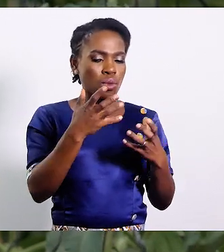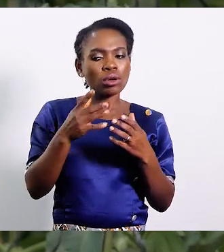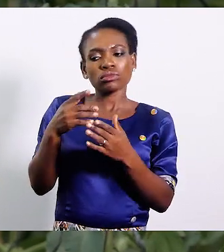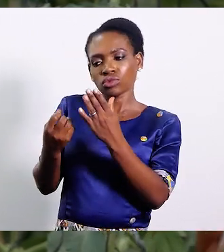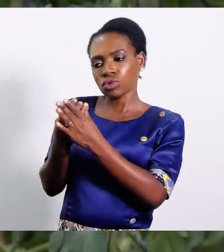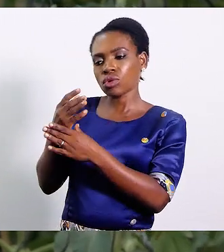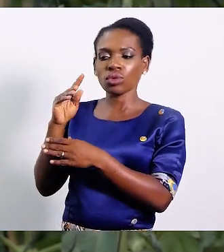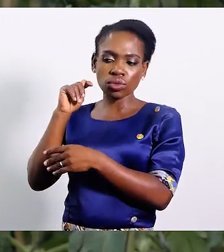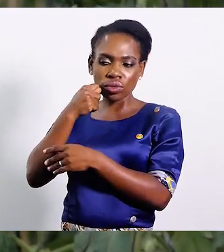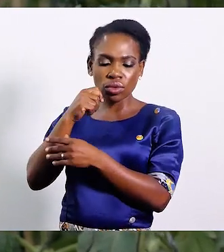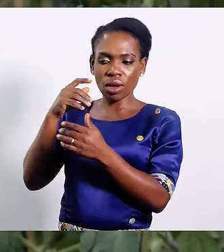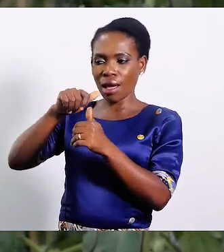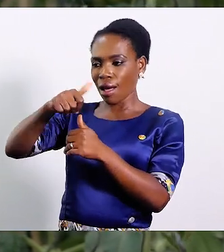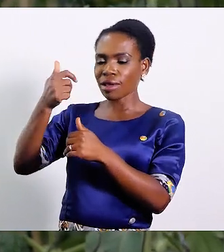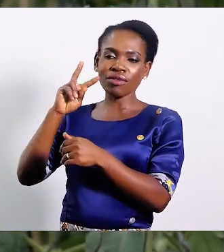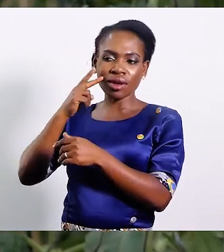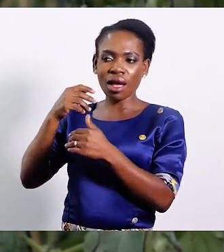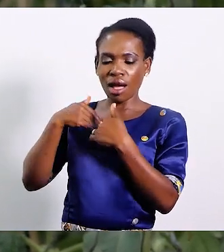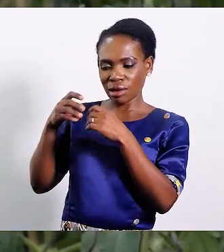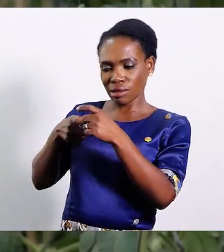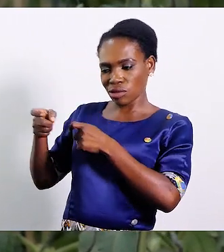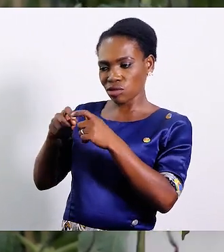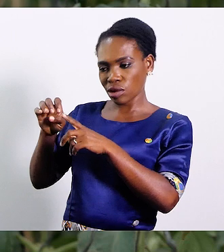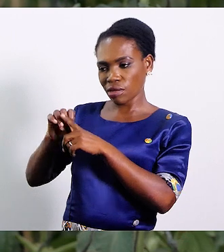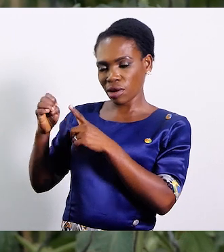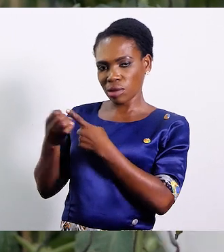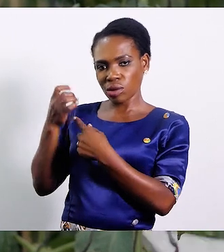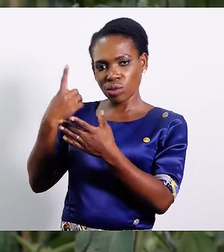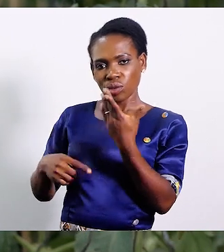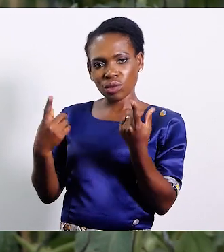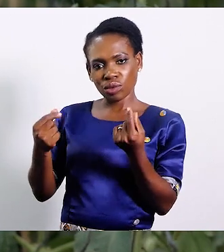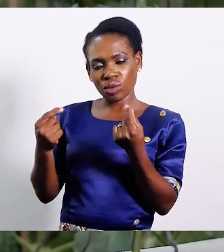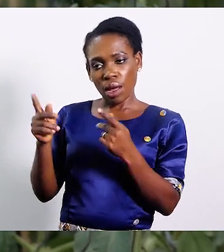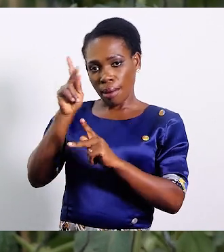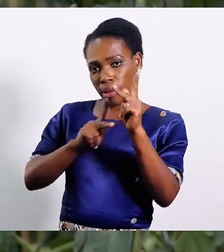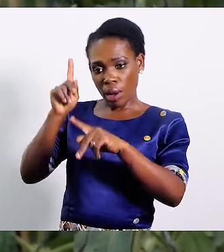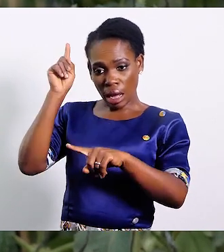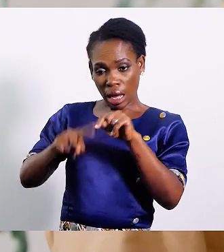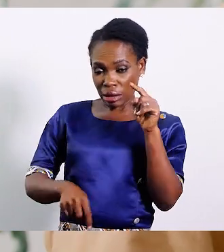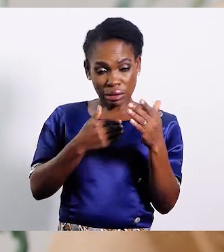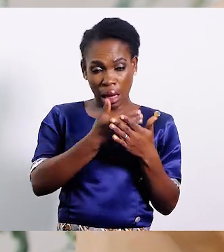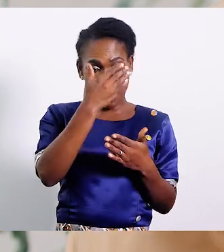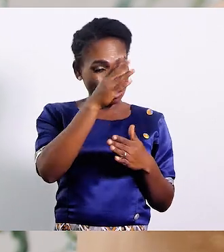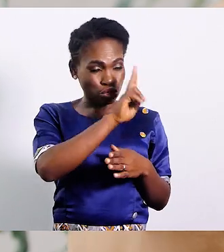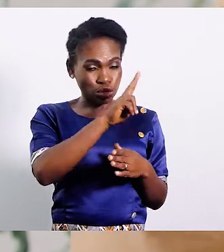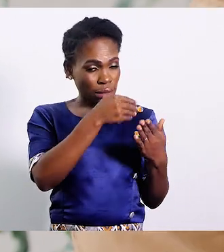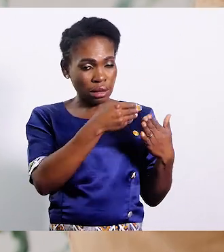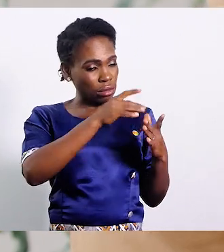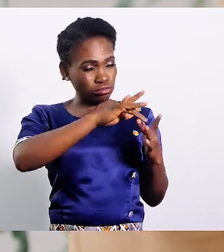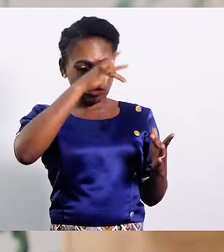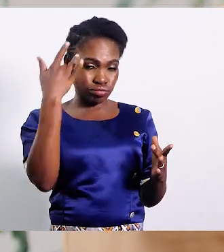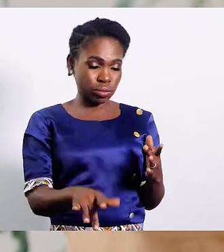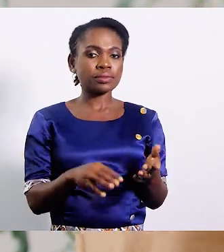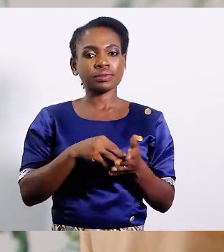to, cultivate maybe tomatoes or any other vegetables under a controlled environment, what can they do? For people who cannot